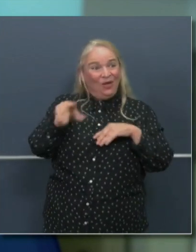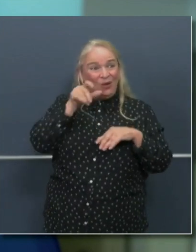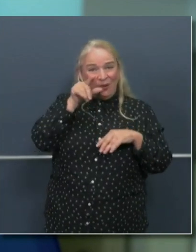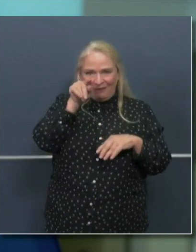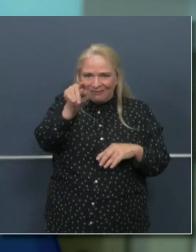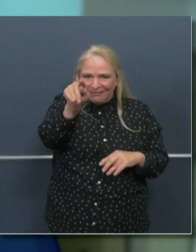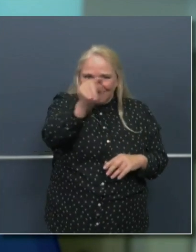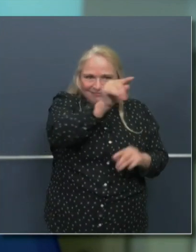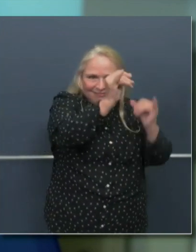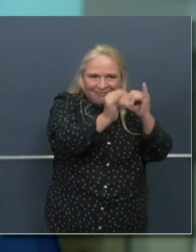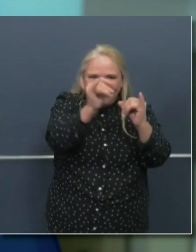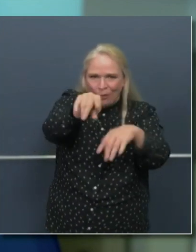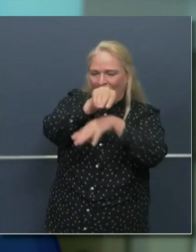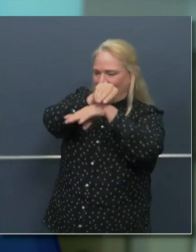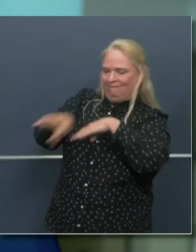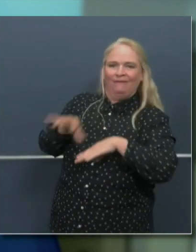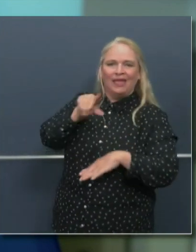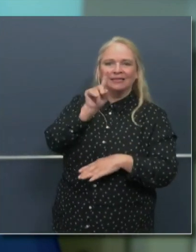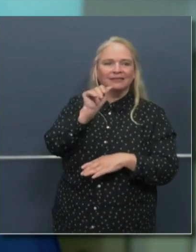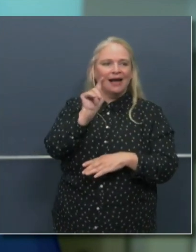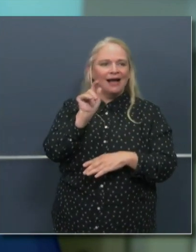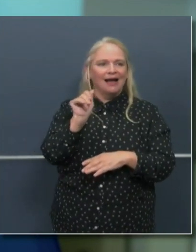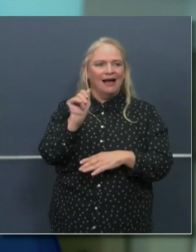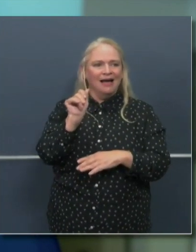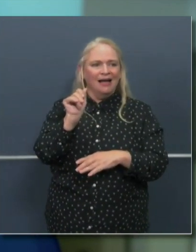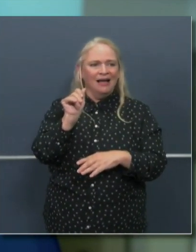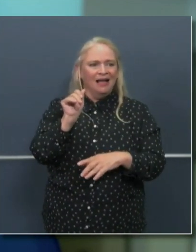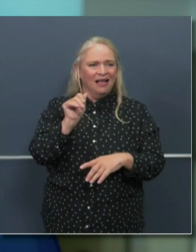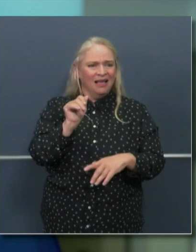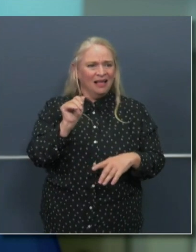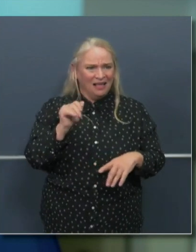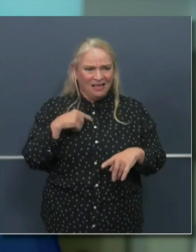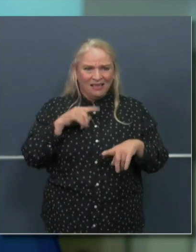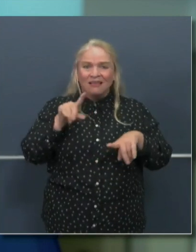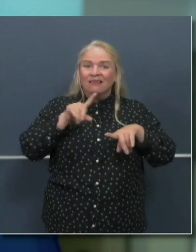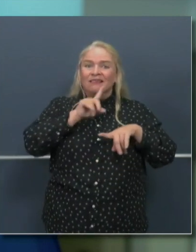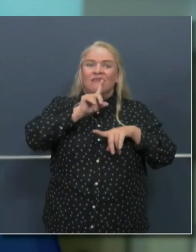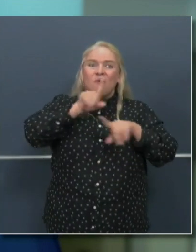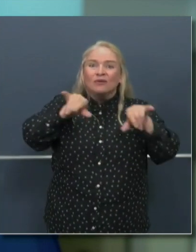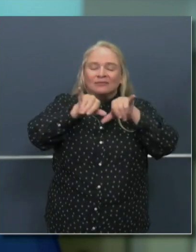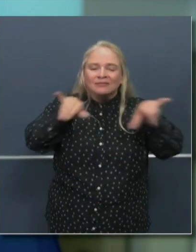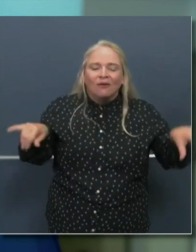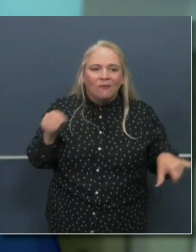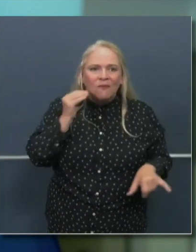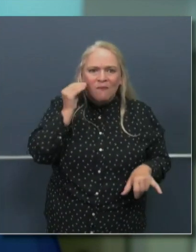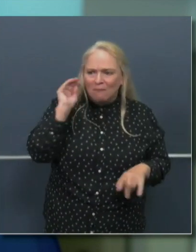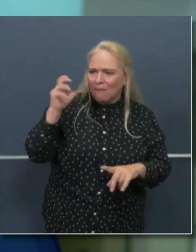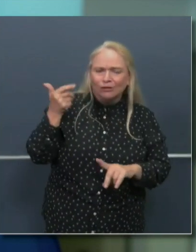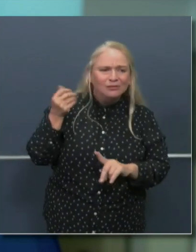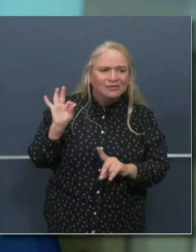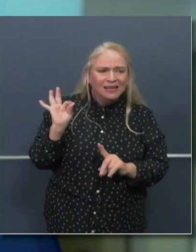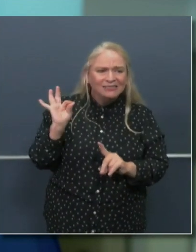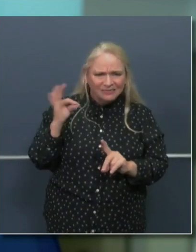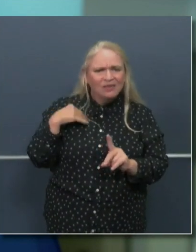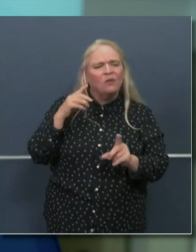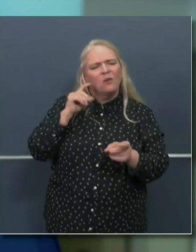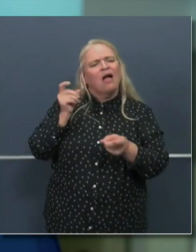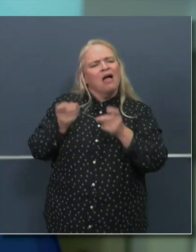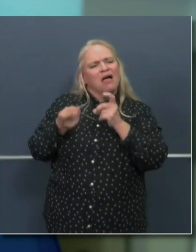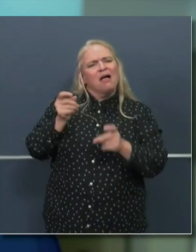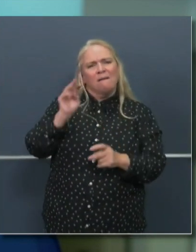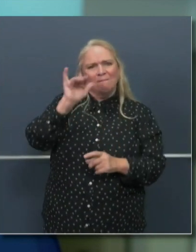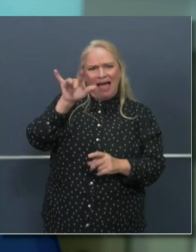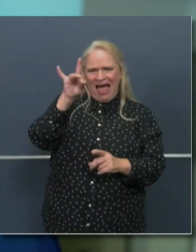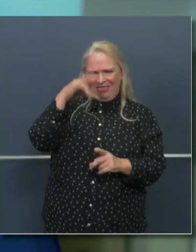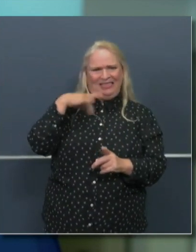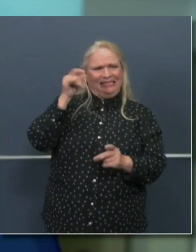that March 19th stay at home to making the first subsets of modifications on May 8th as it